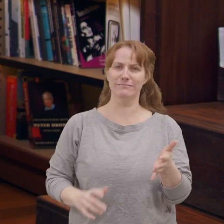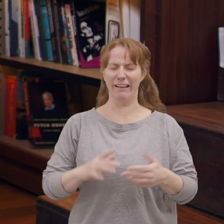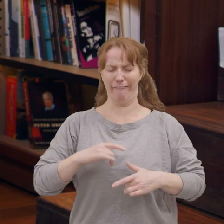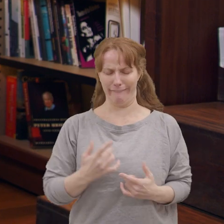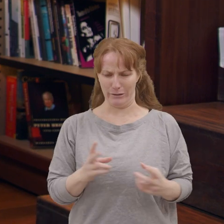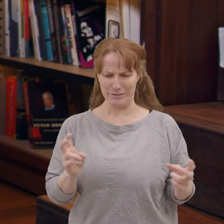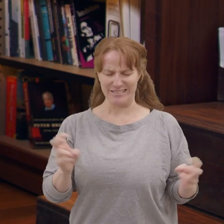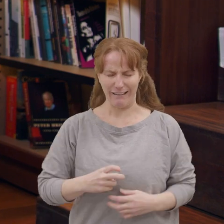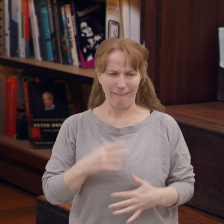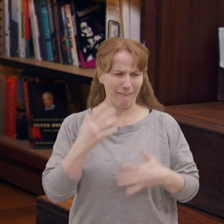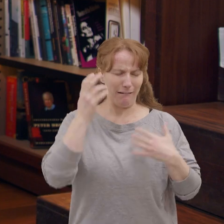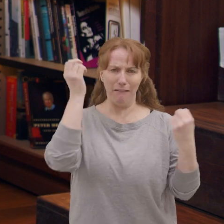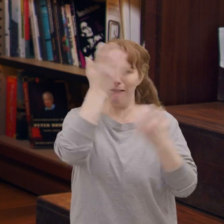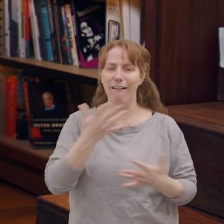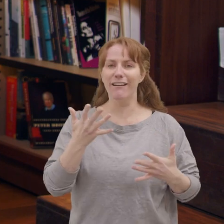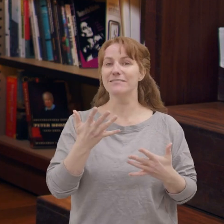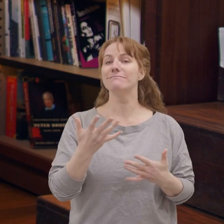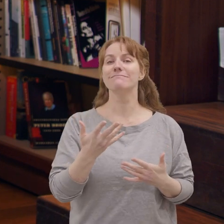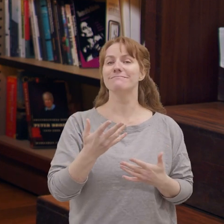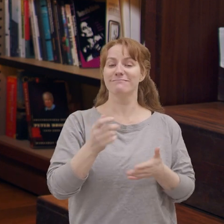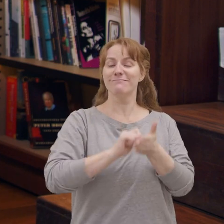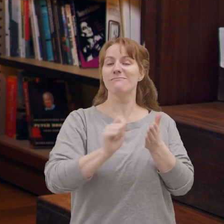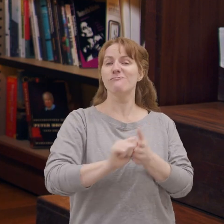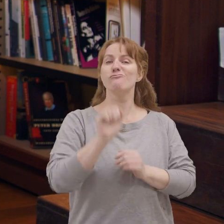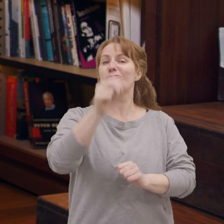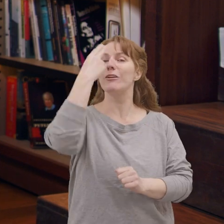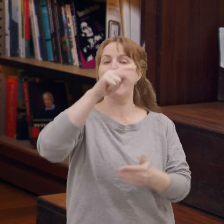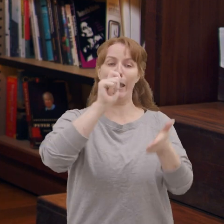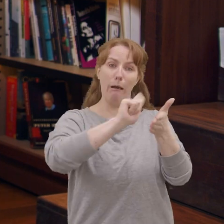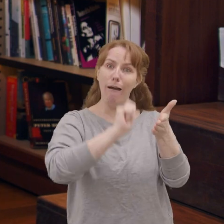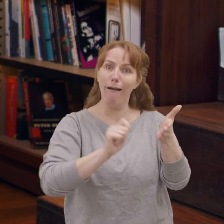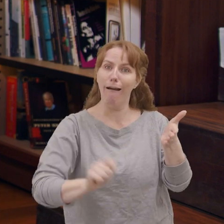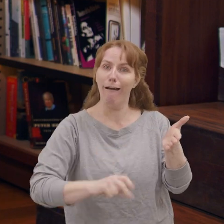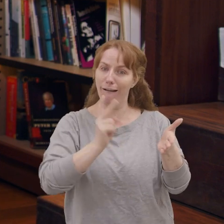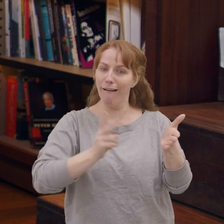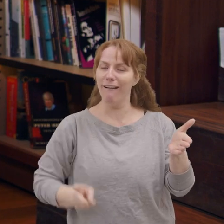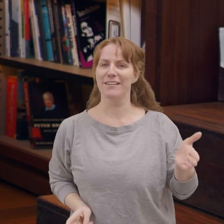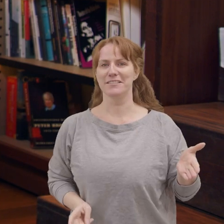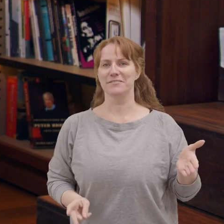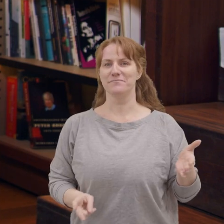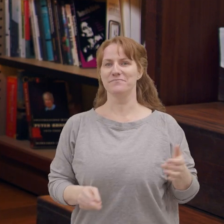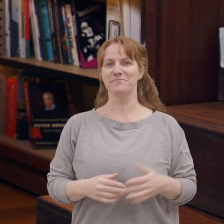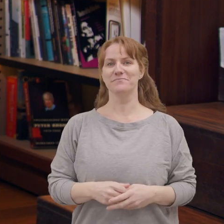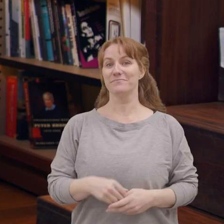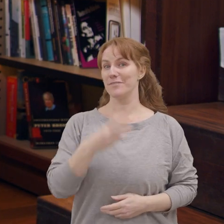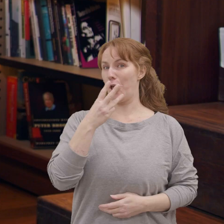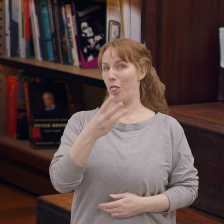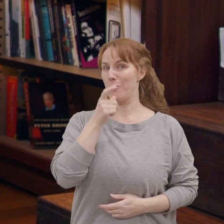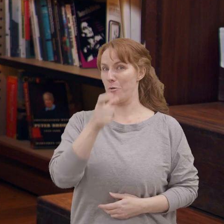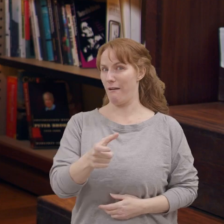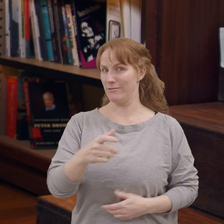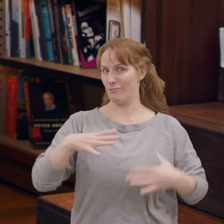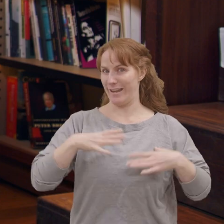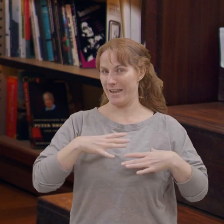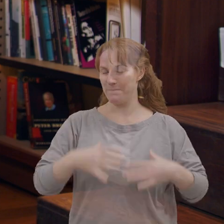on what to write and you're having brain fog, write down your name. I just want you to write anything down, okay? Now, the 3 words I'm